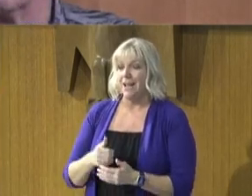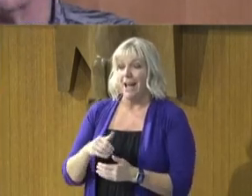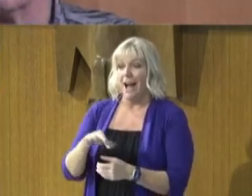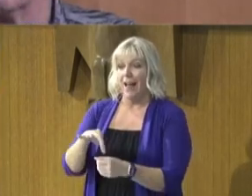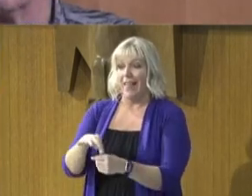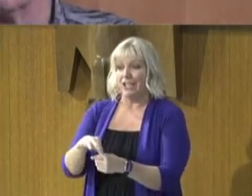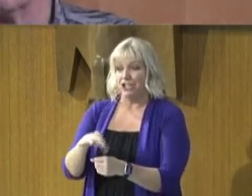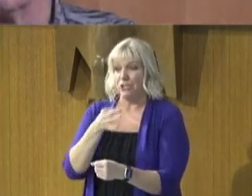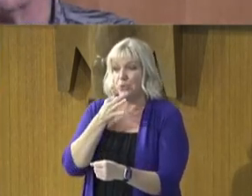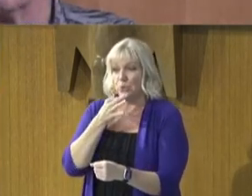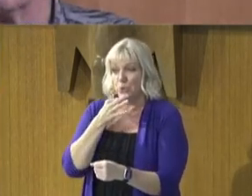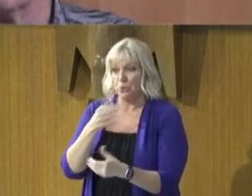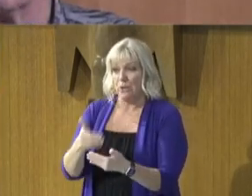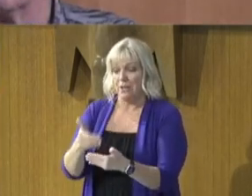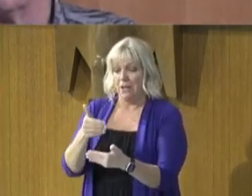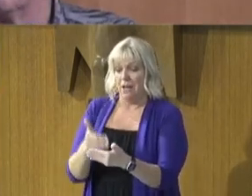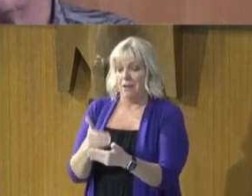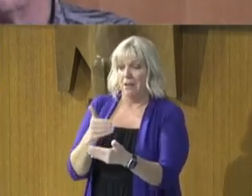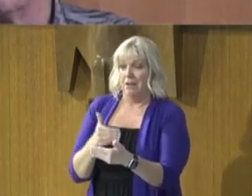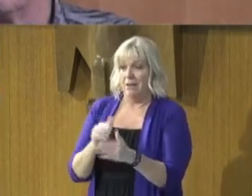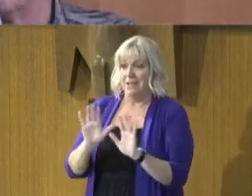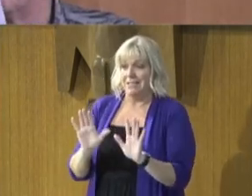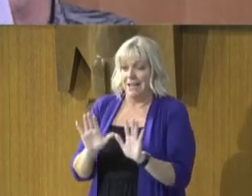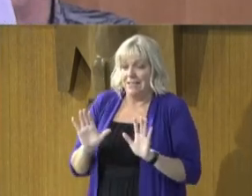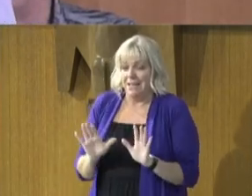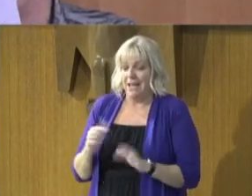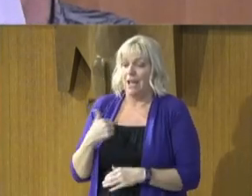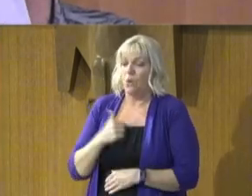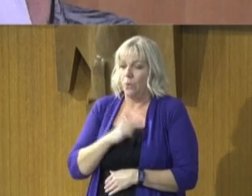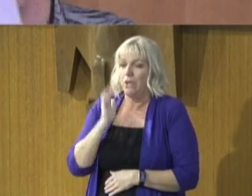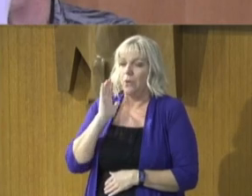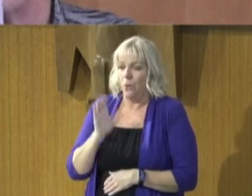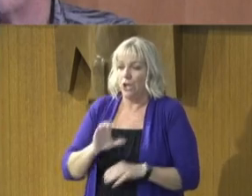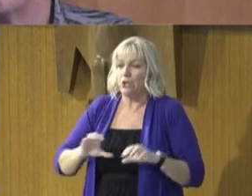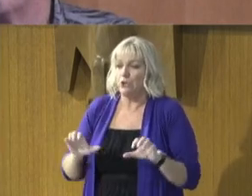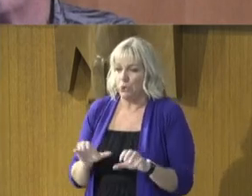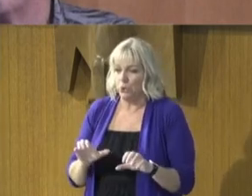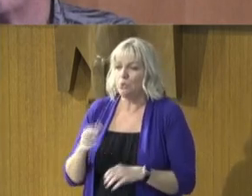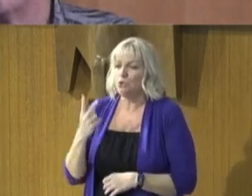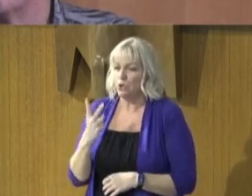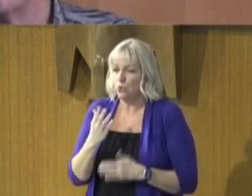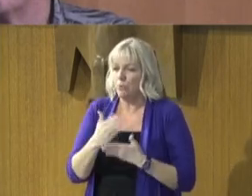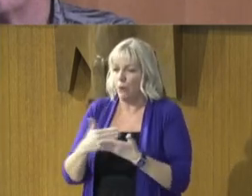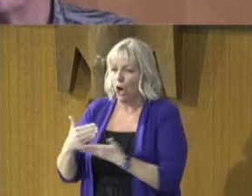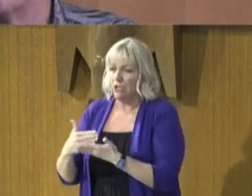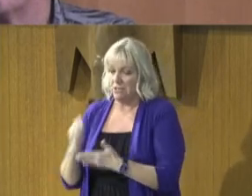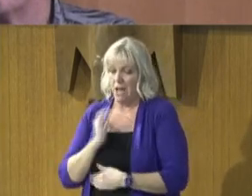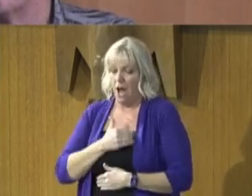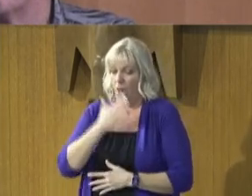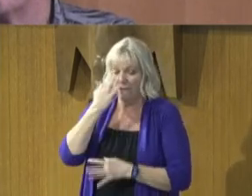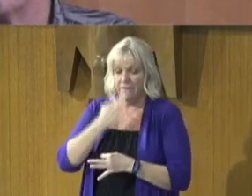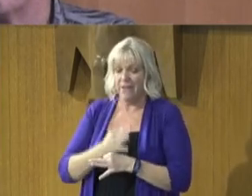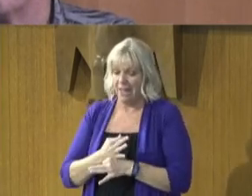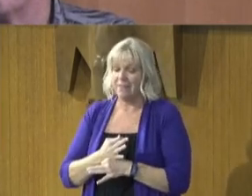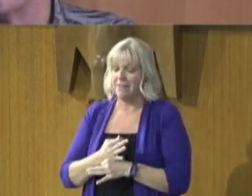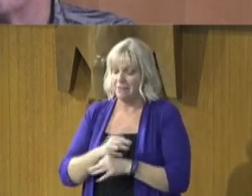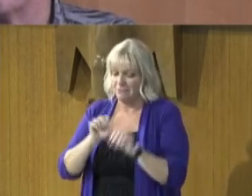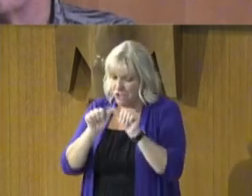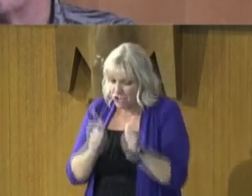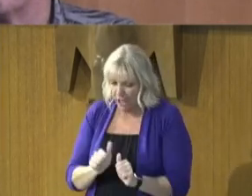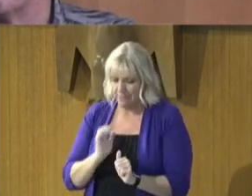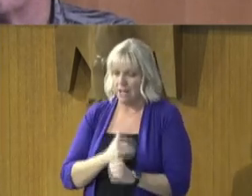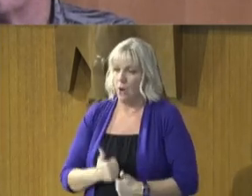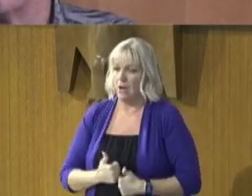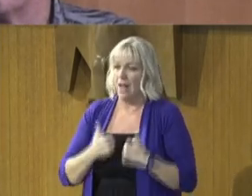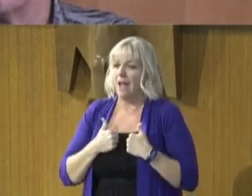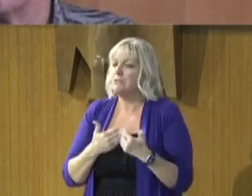we're going to do a two-part sermon series on how our faith matters and shapes our lives regardless of the results on election night. But